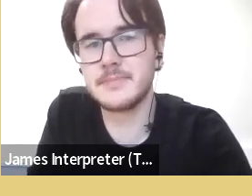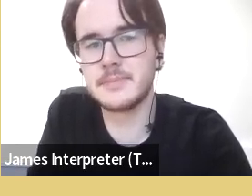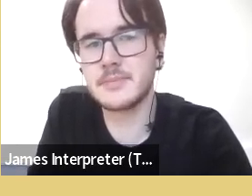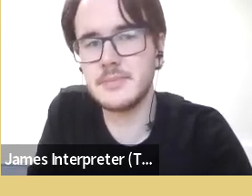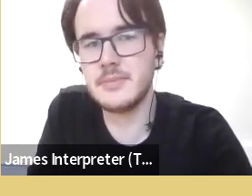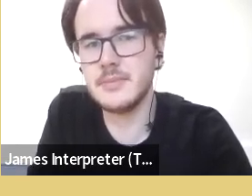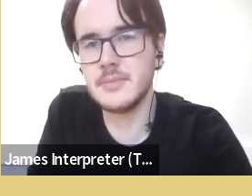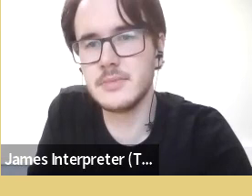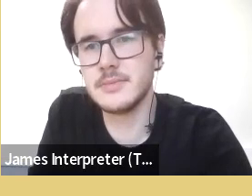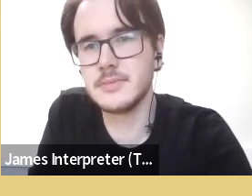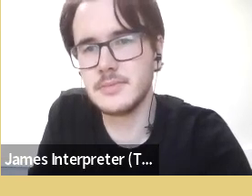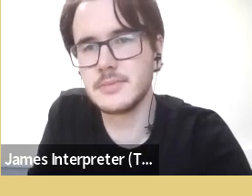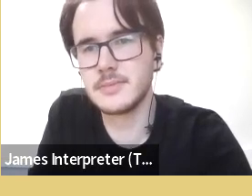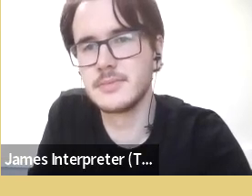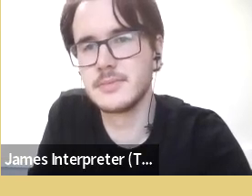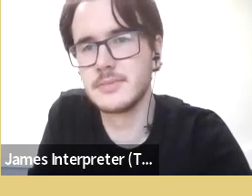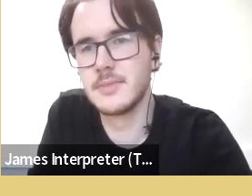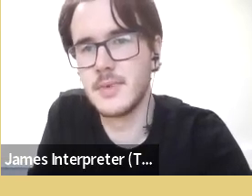Same.